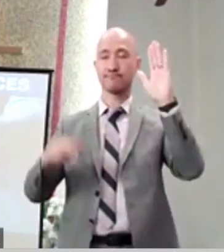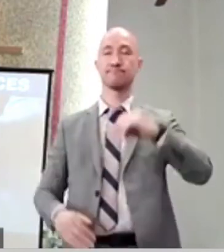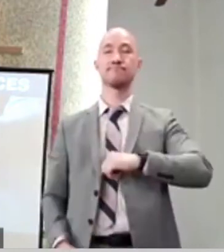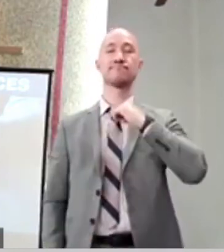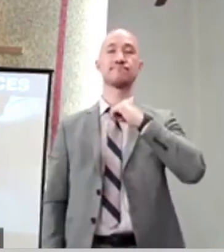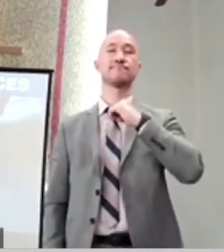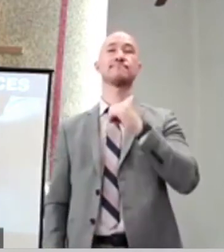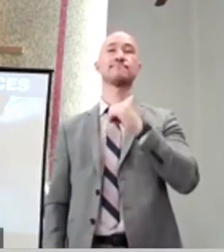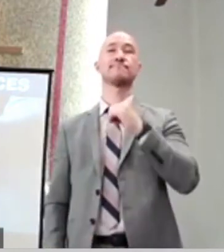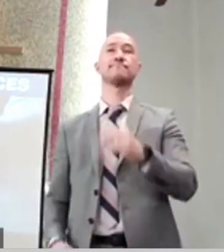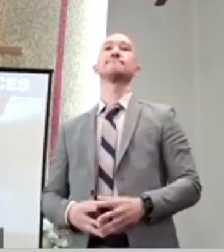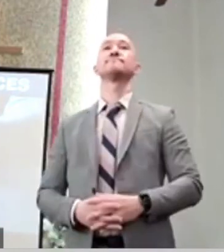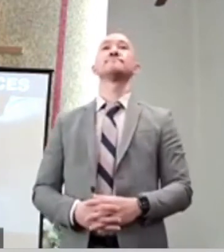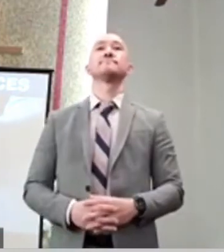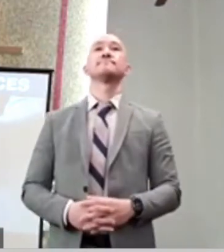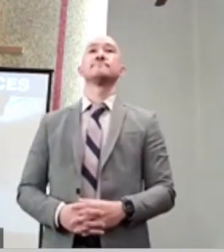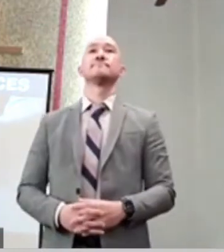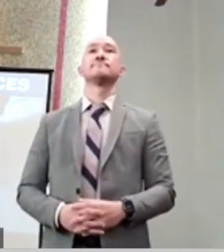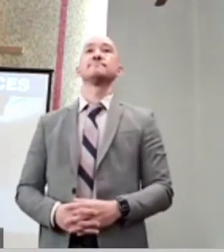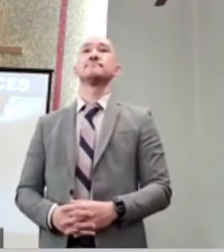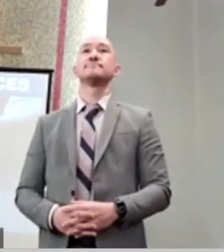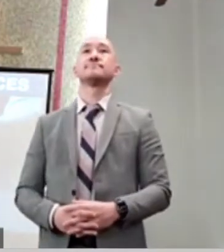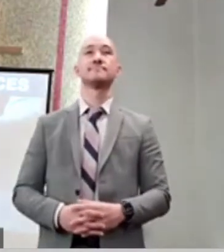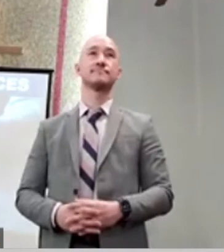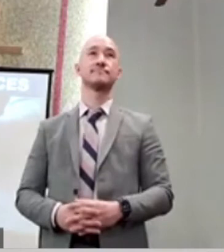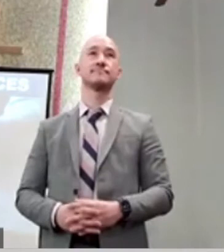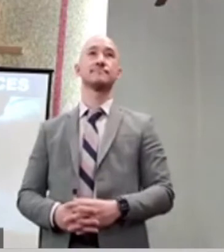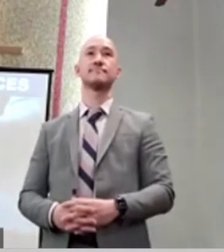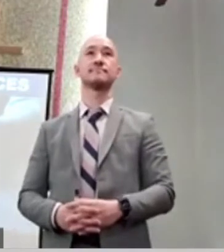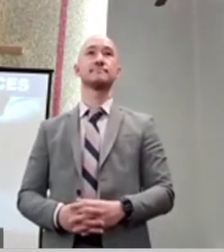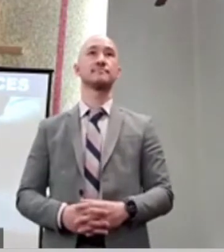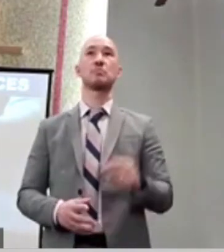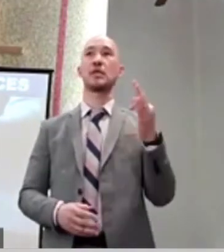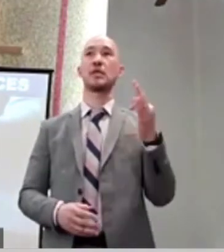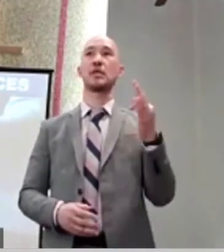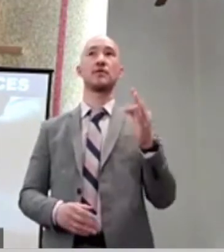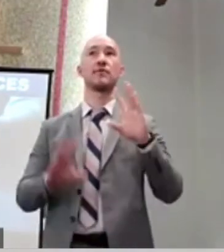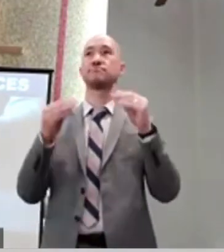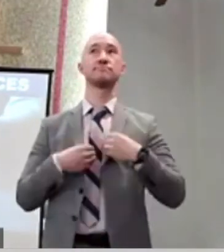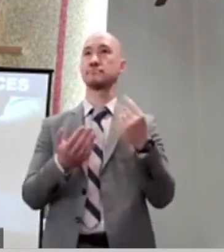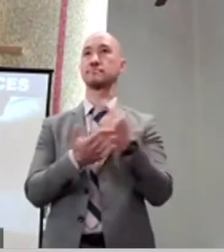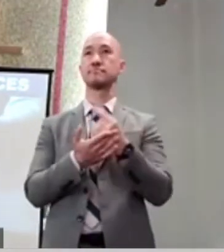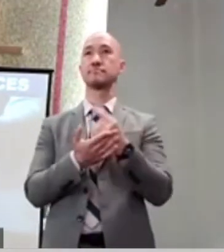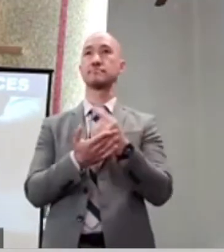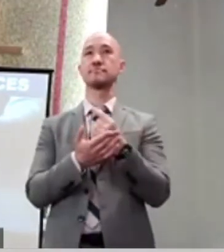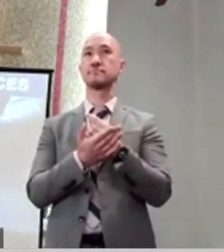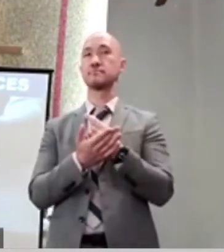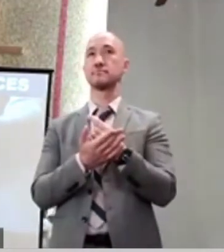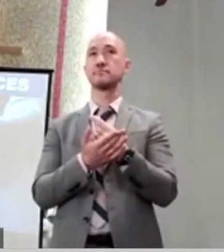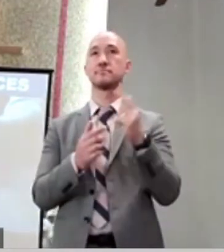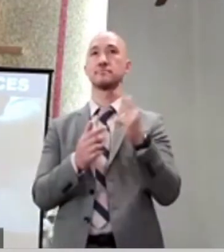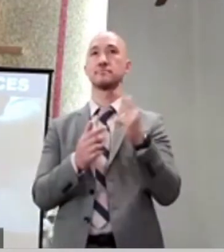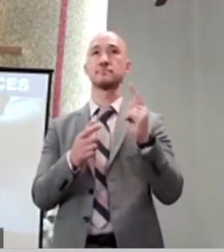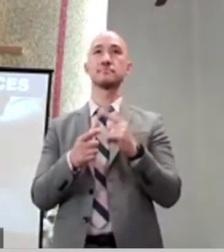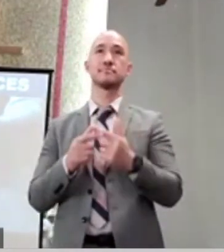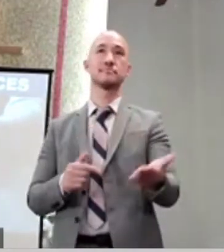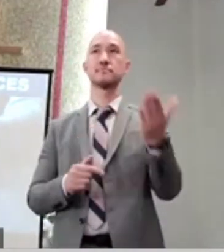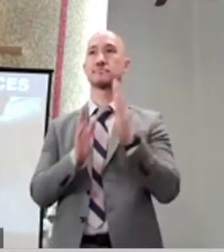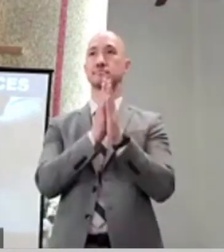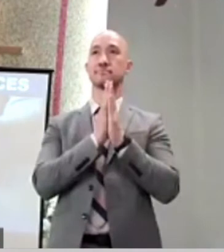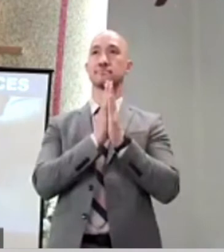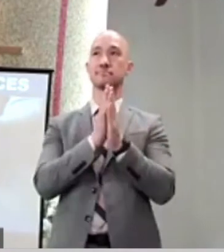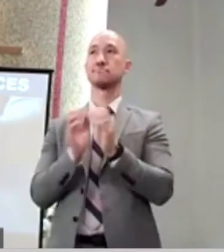Spirit. If you've been baptized, surrender to Him. And if you have not been, then let's come. Come and pray with me. And let's pray for your